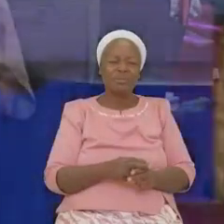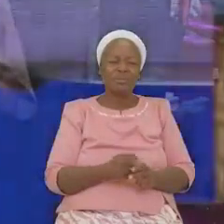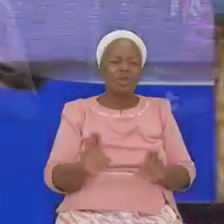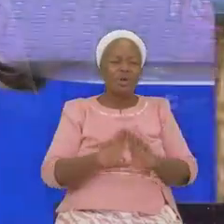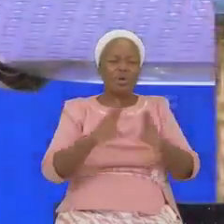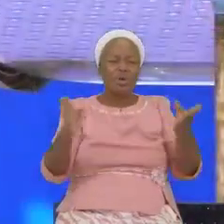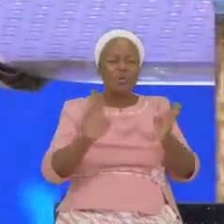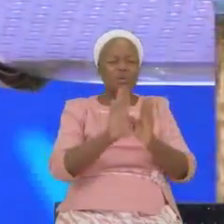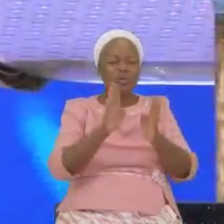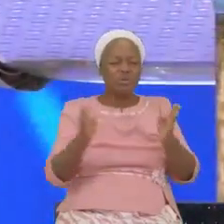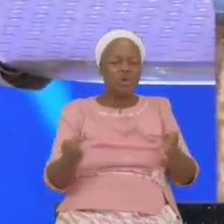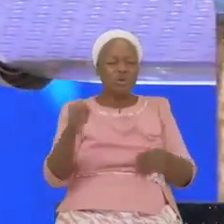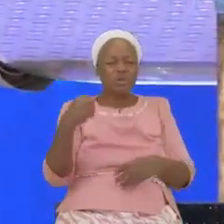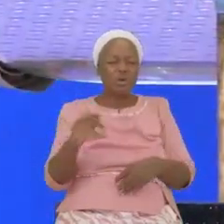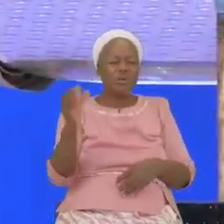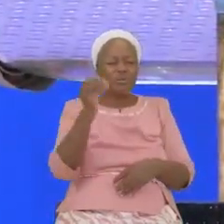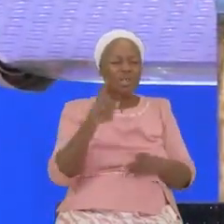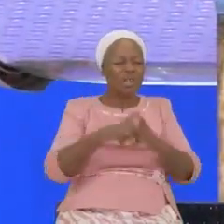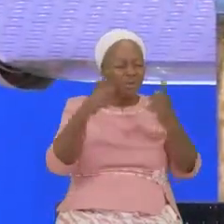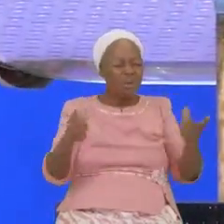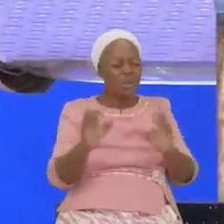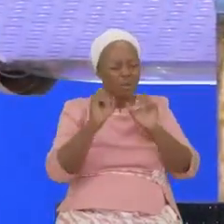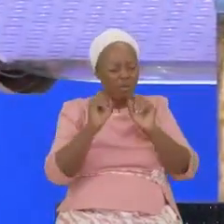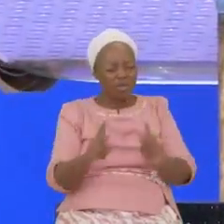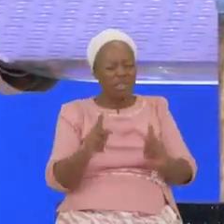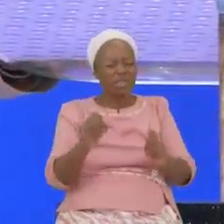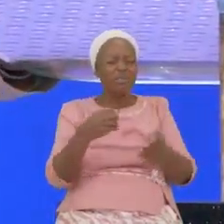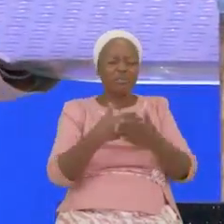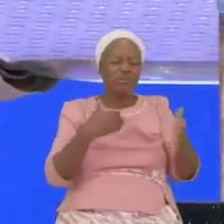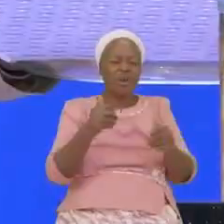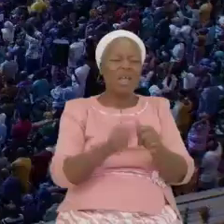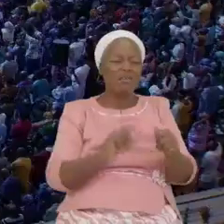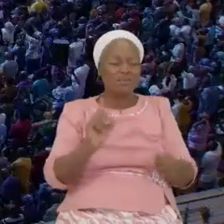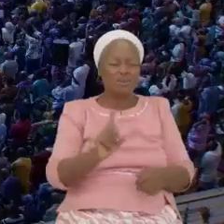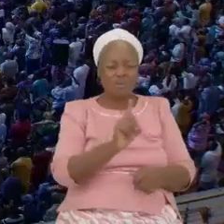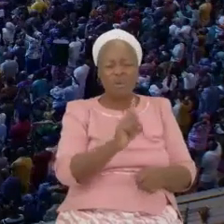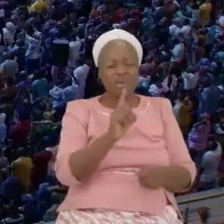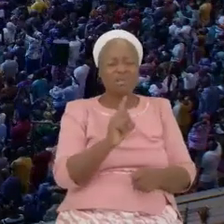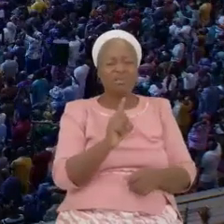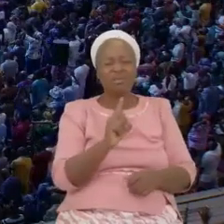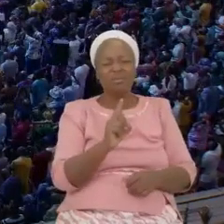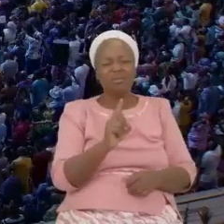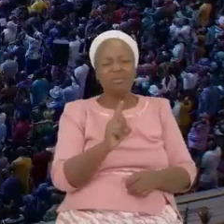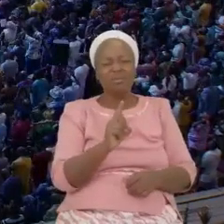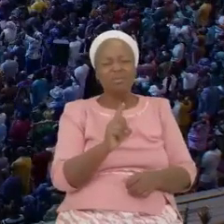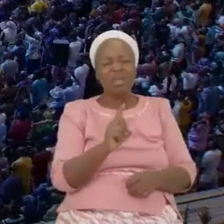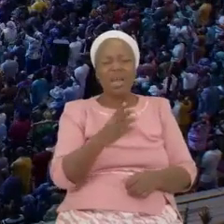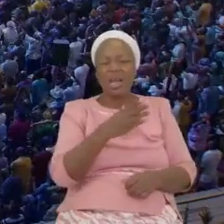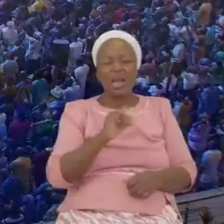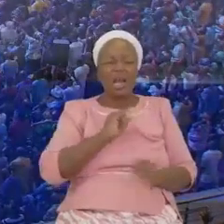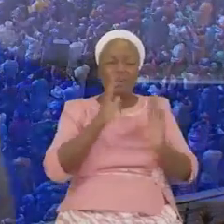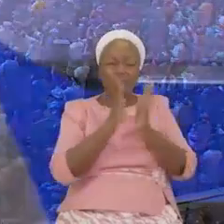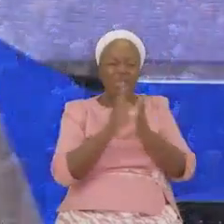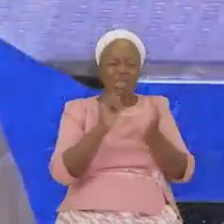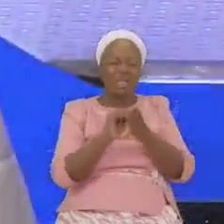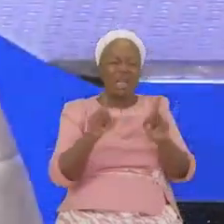Open doors of great opportunities before everyone. I pray that you just open the